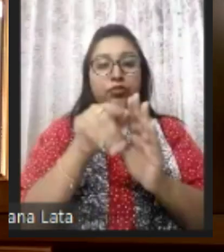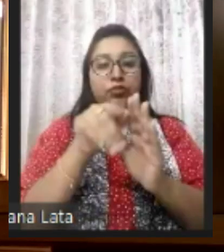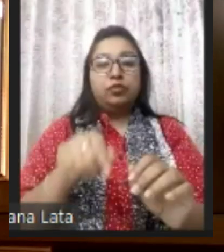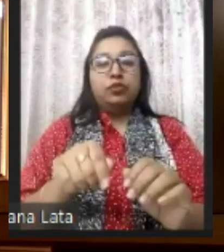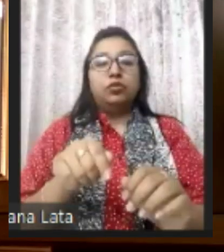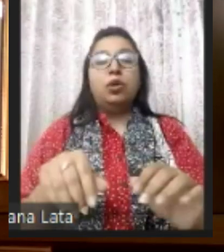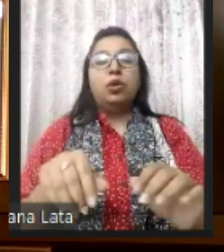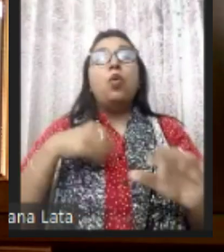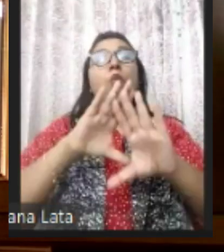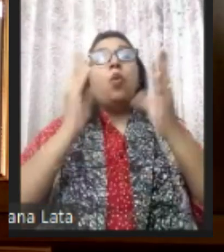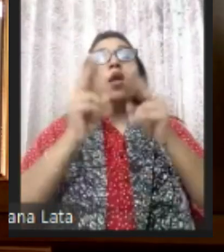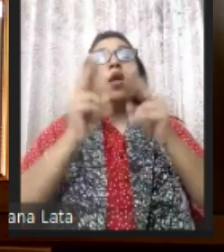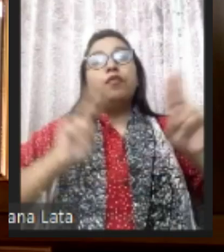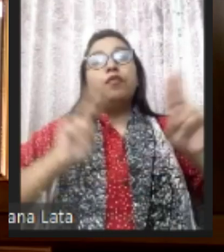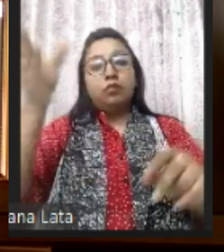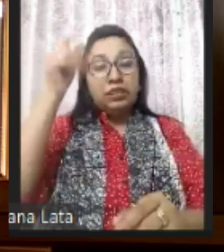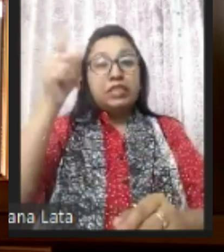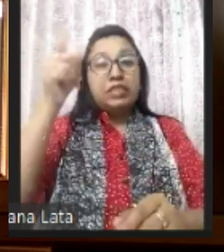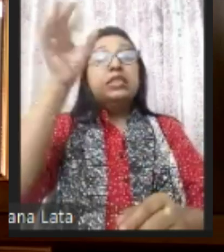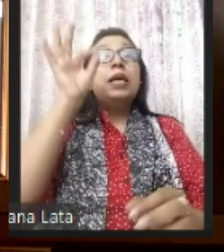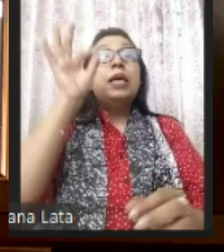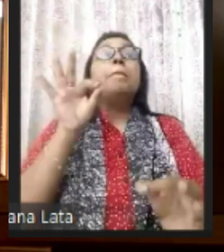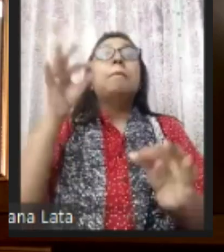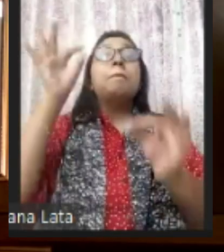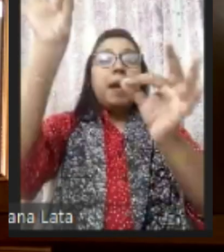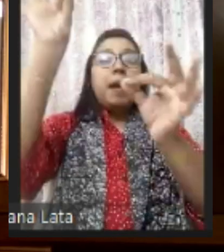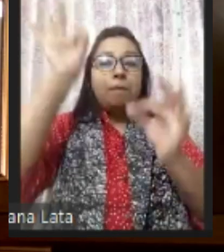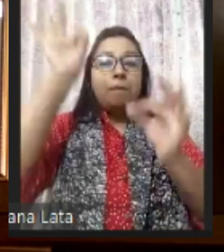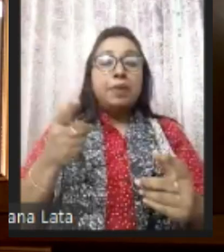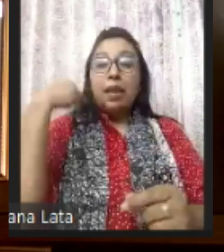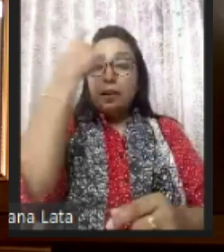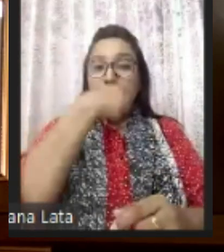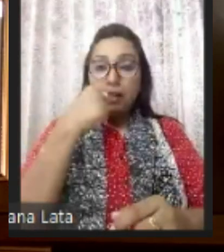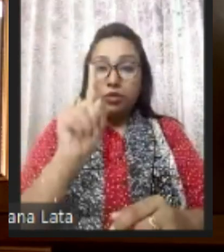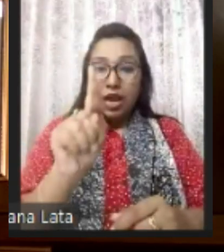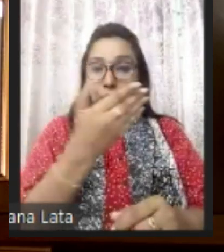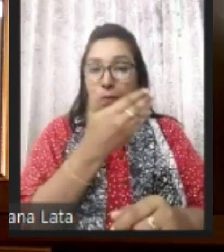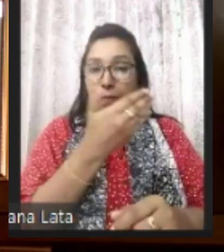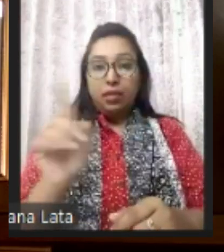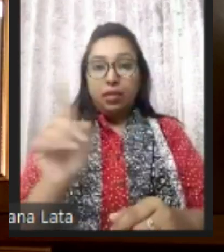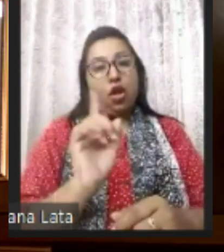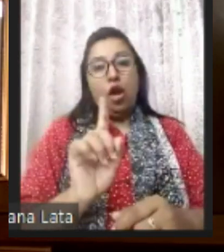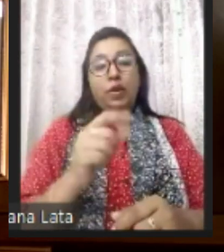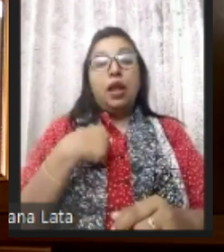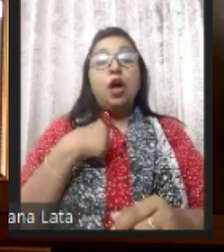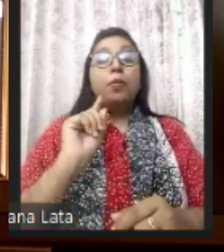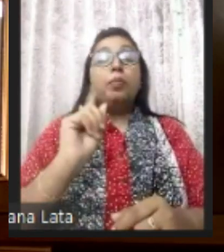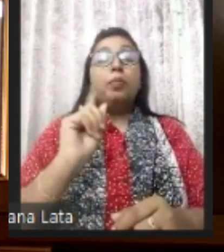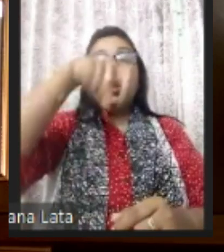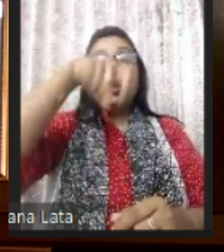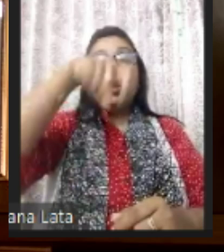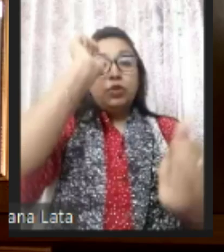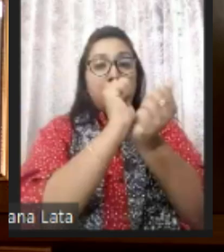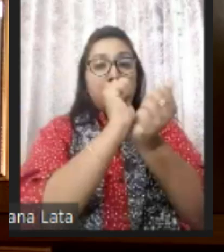world, keeping in mind no one left behind under the very able leadership of our Honorable Prime Minister Sheikh Hasina and the proper